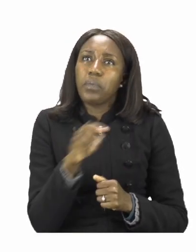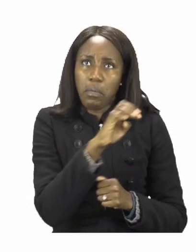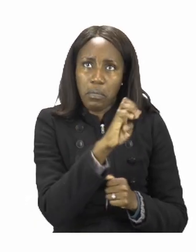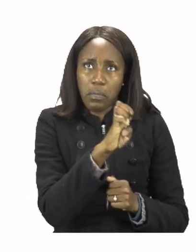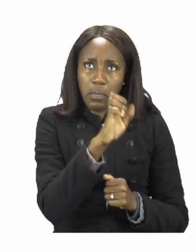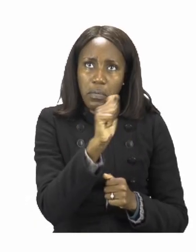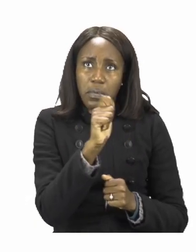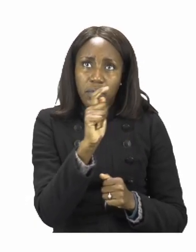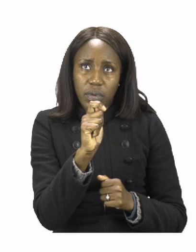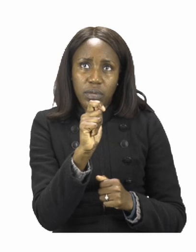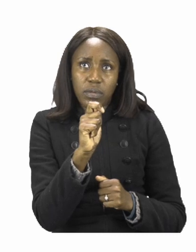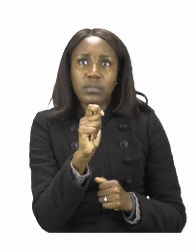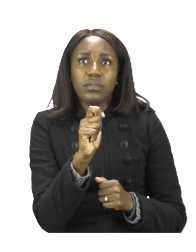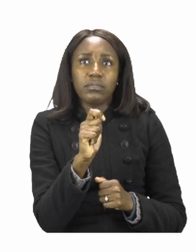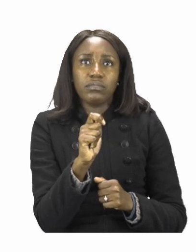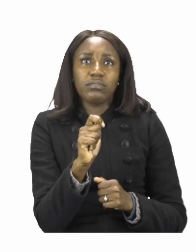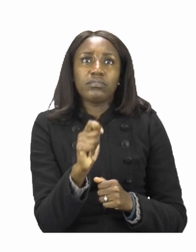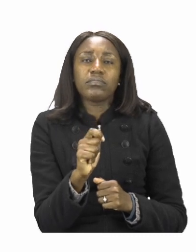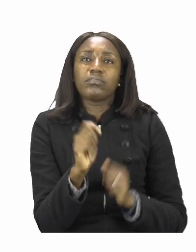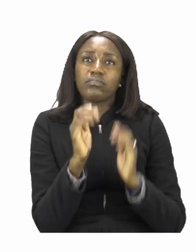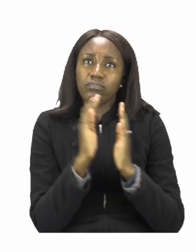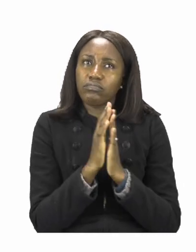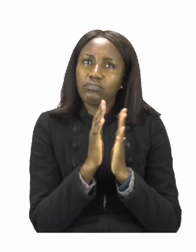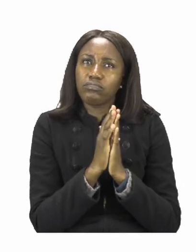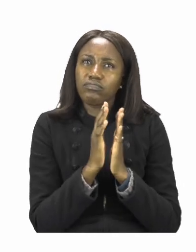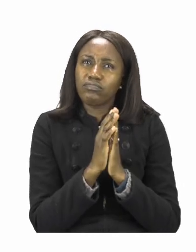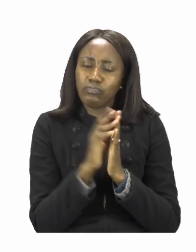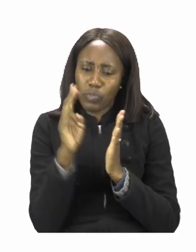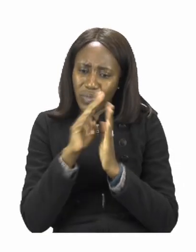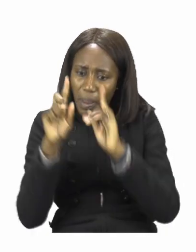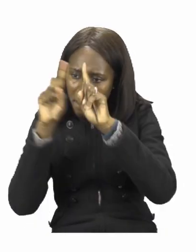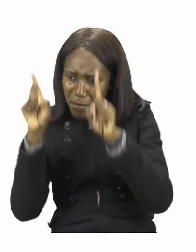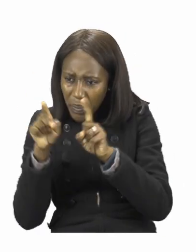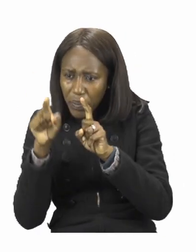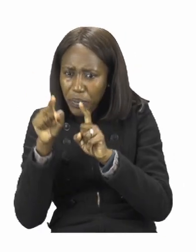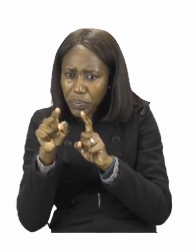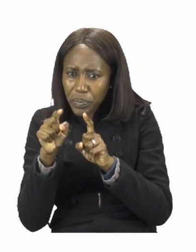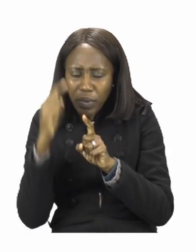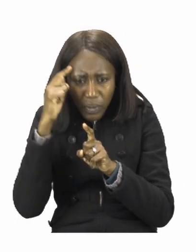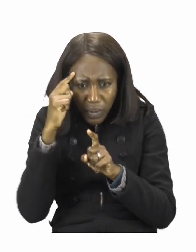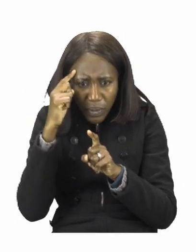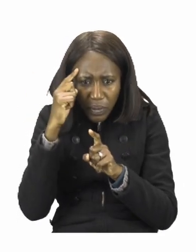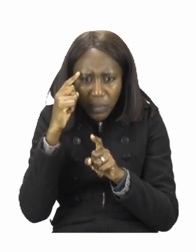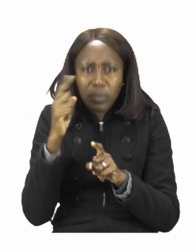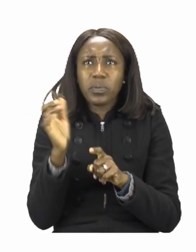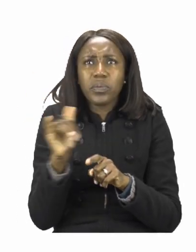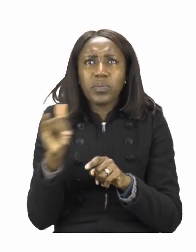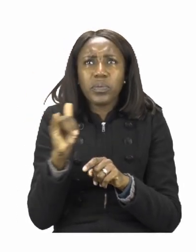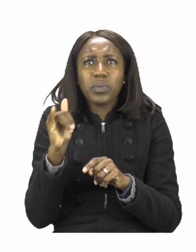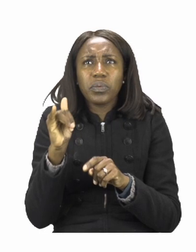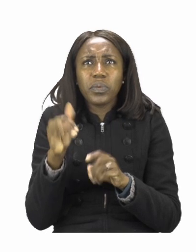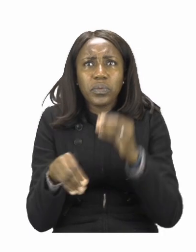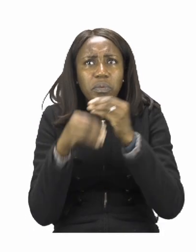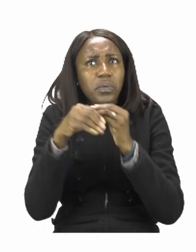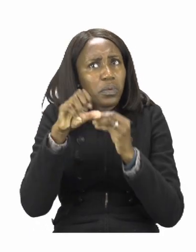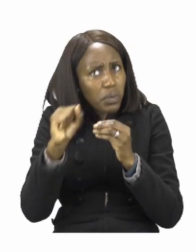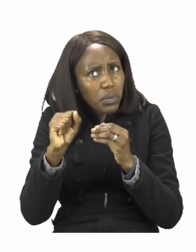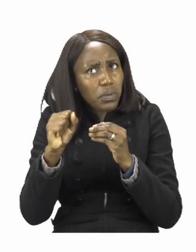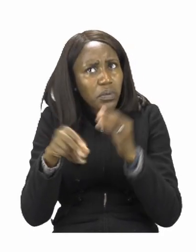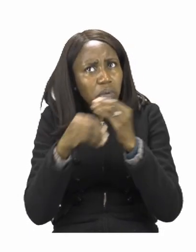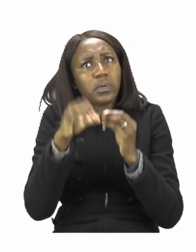So, take your time for the first part and make sure that you use the correct verb form for each of